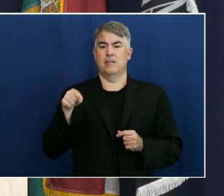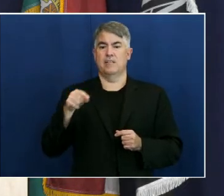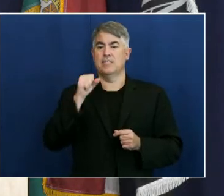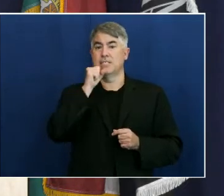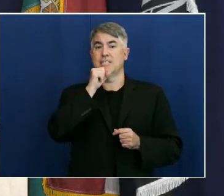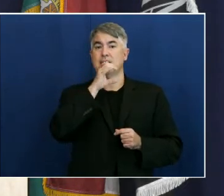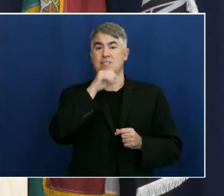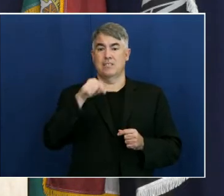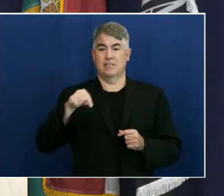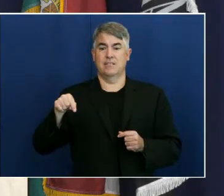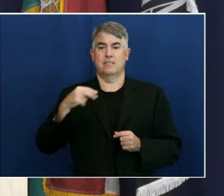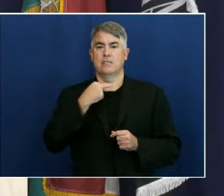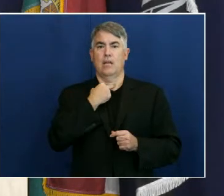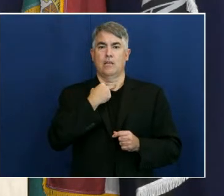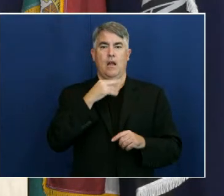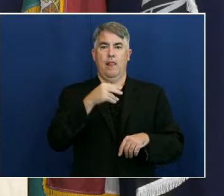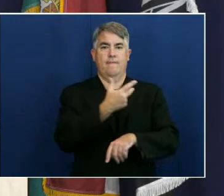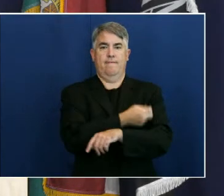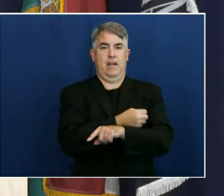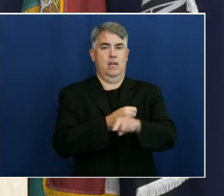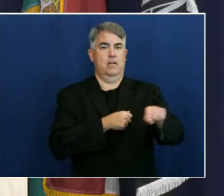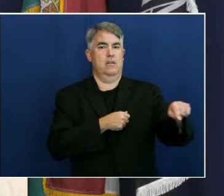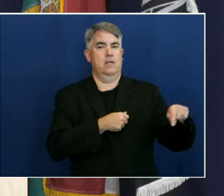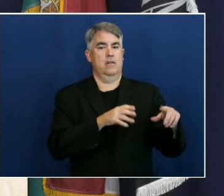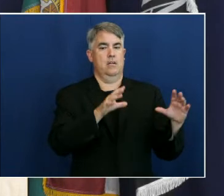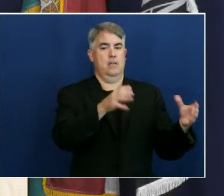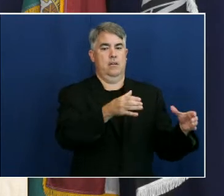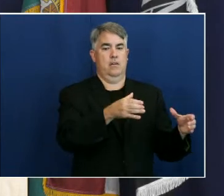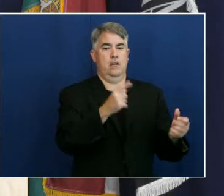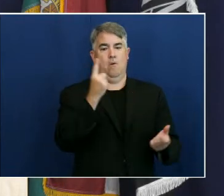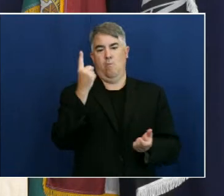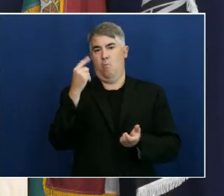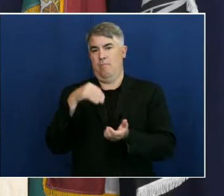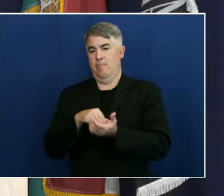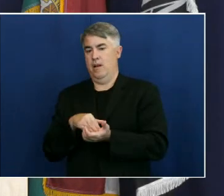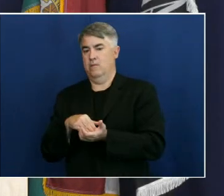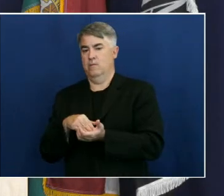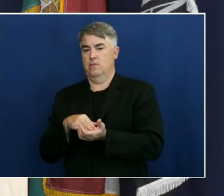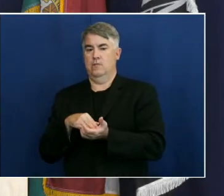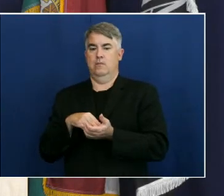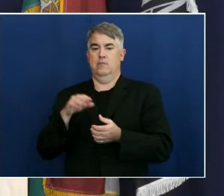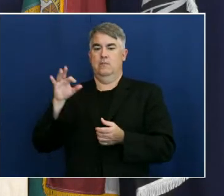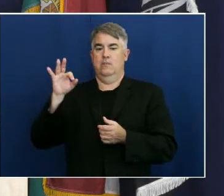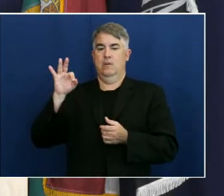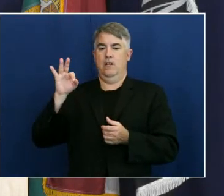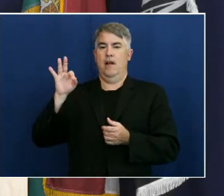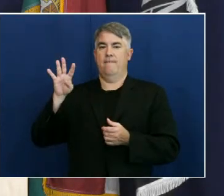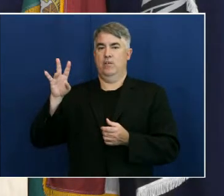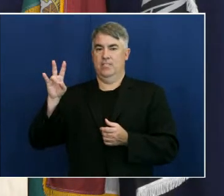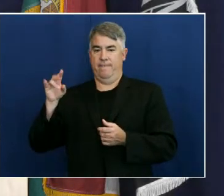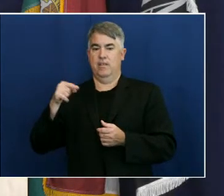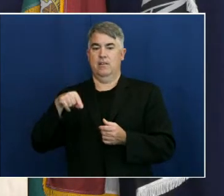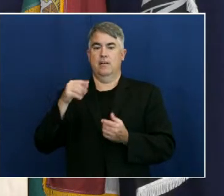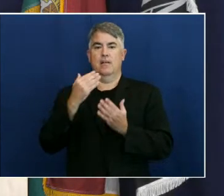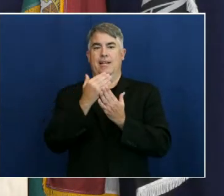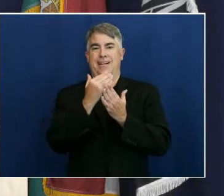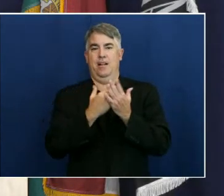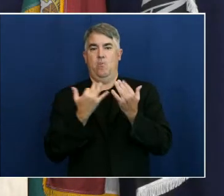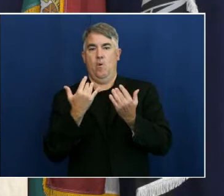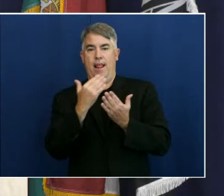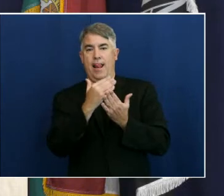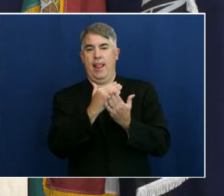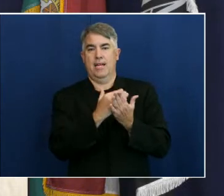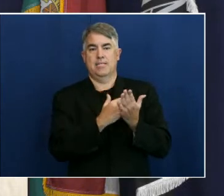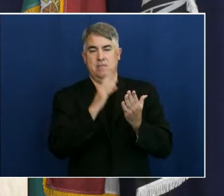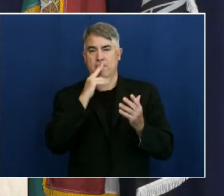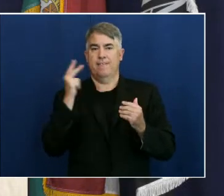that is considerably large, 1,947. However, it's very important, Mario, you realize we are having